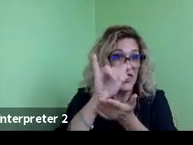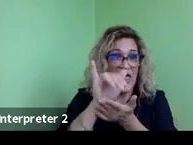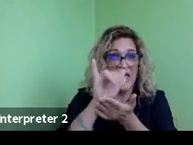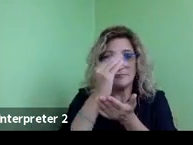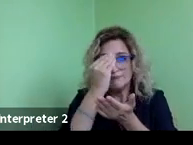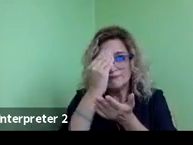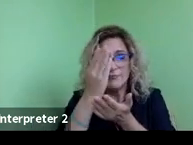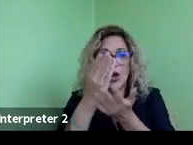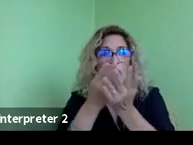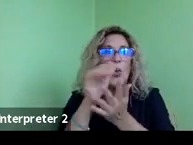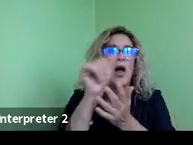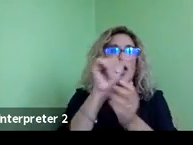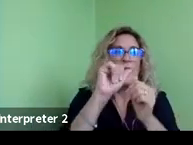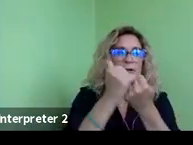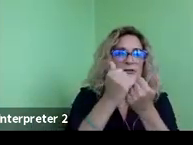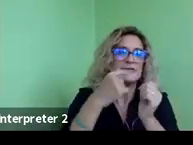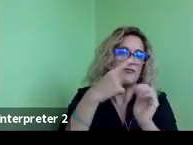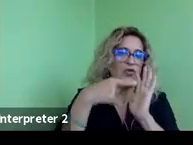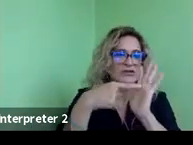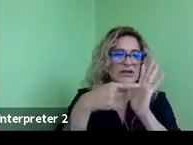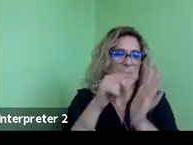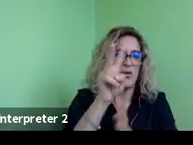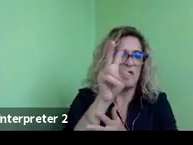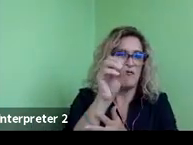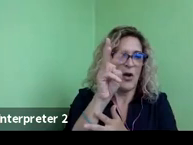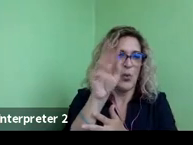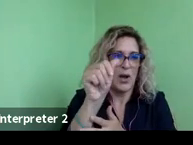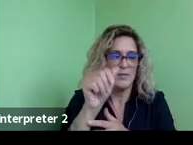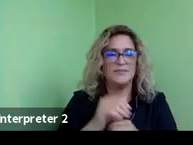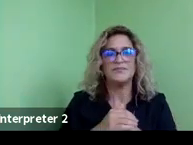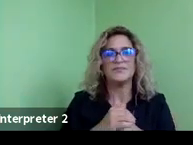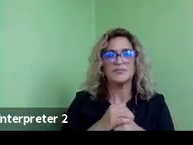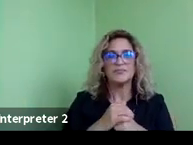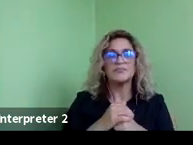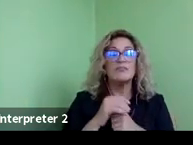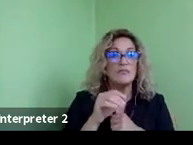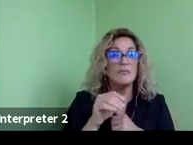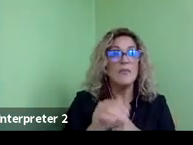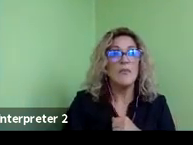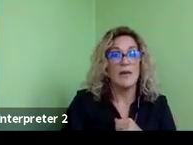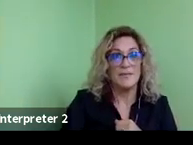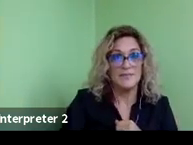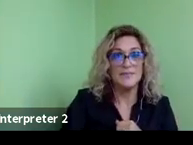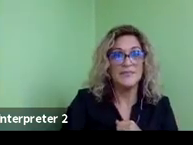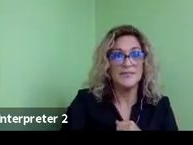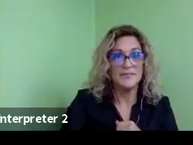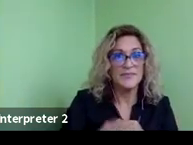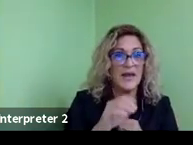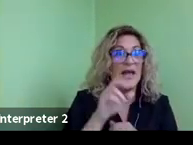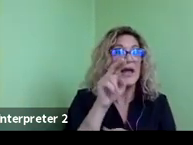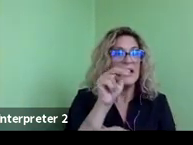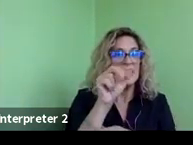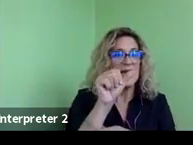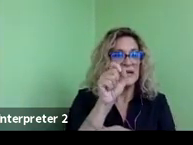Was there another question? Yes, there is another one. Thank you for that. The next question is, one